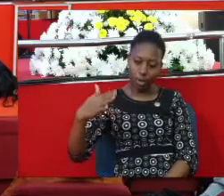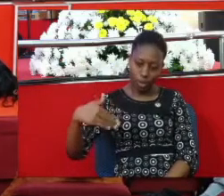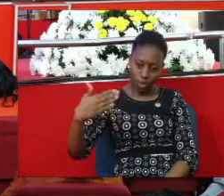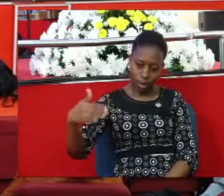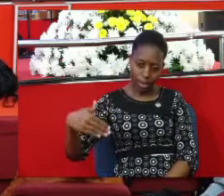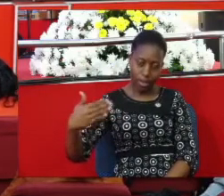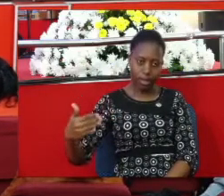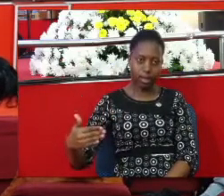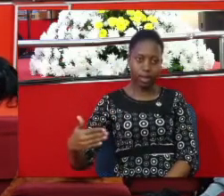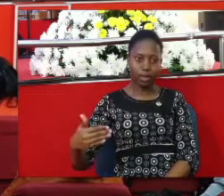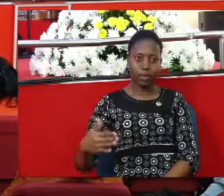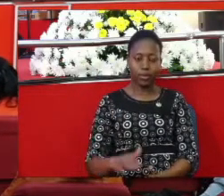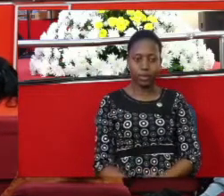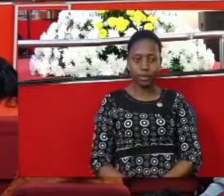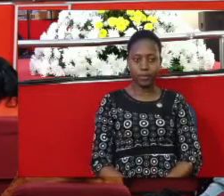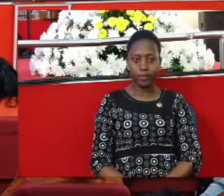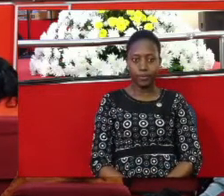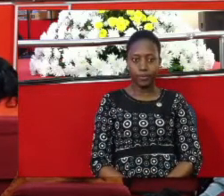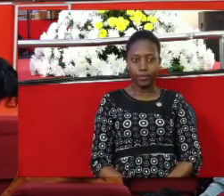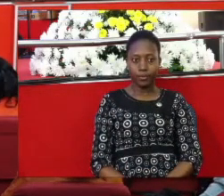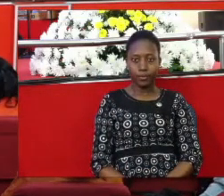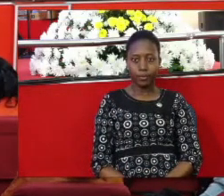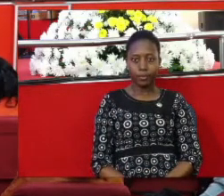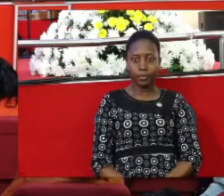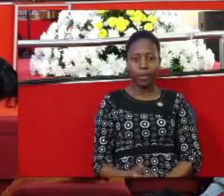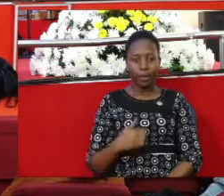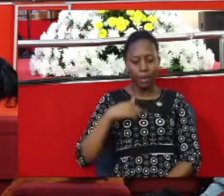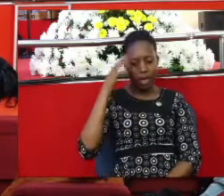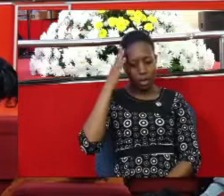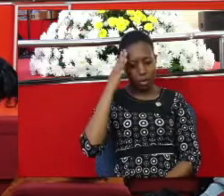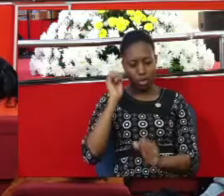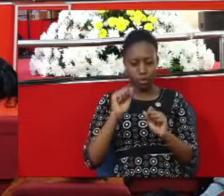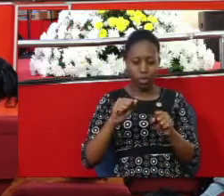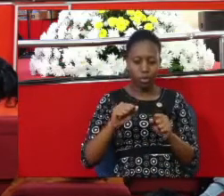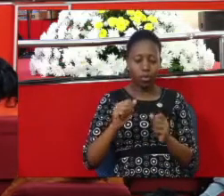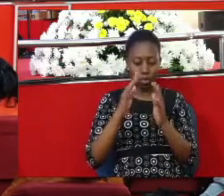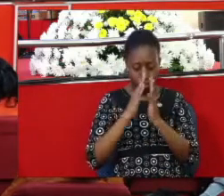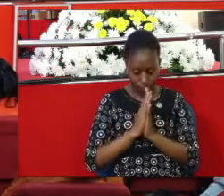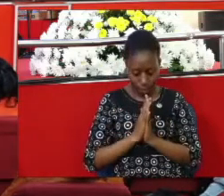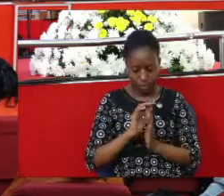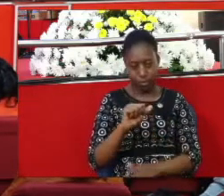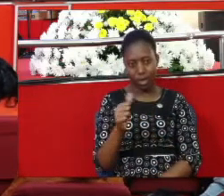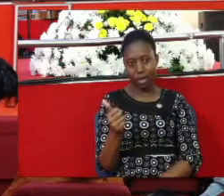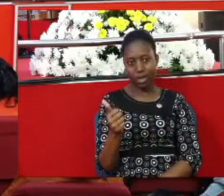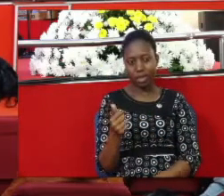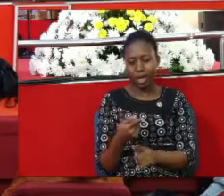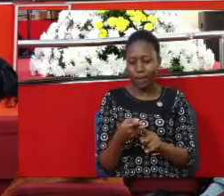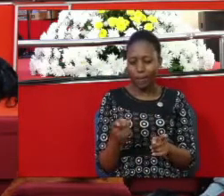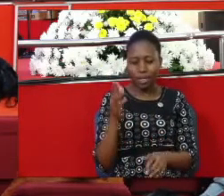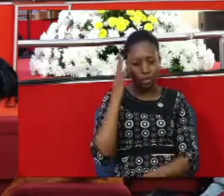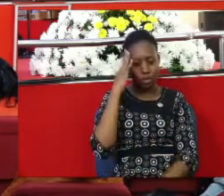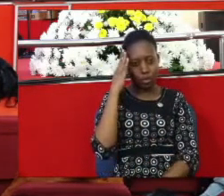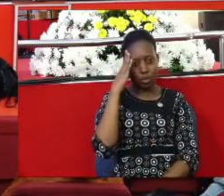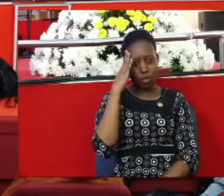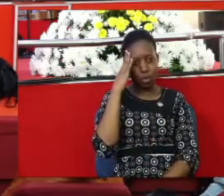radical. Oh, I know we can pray for hours. Thank God for those that can pray for hours. But you know, even for those that pray